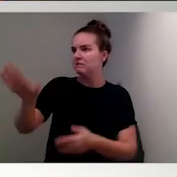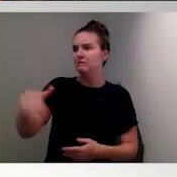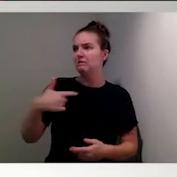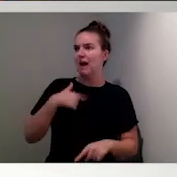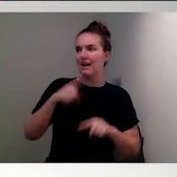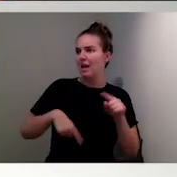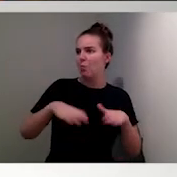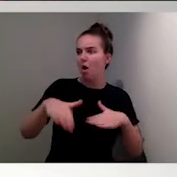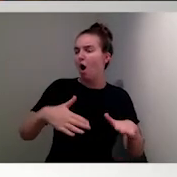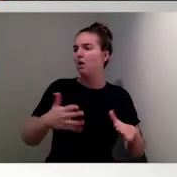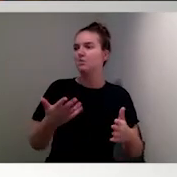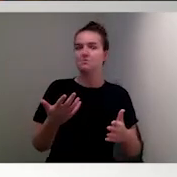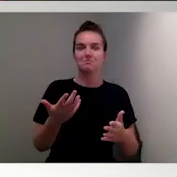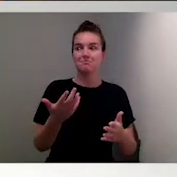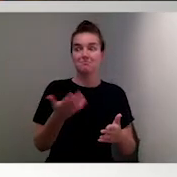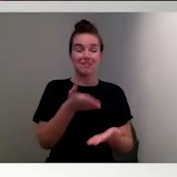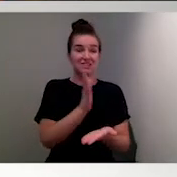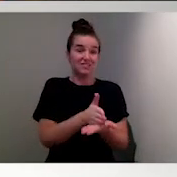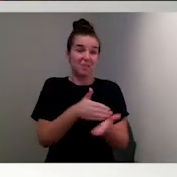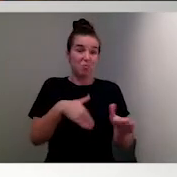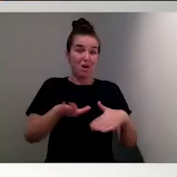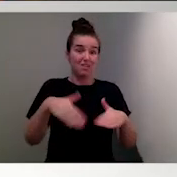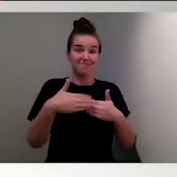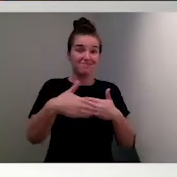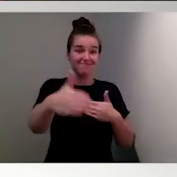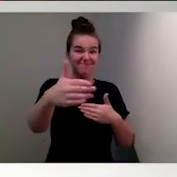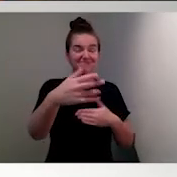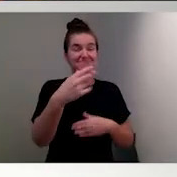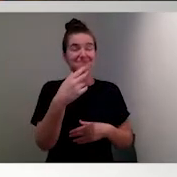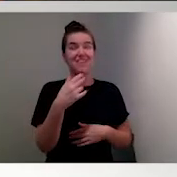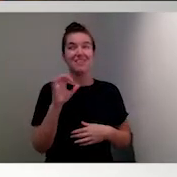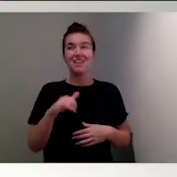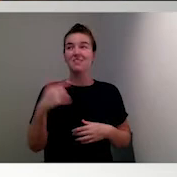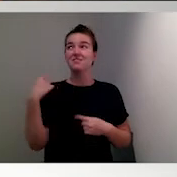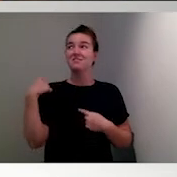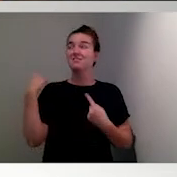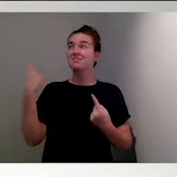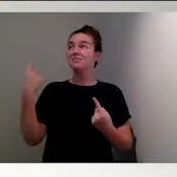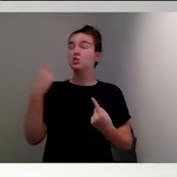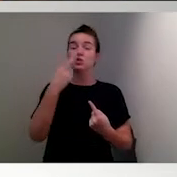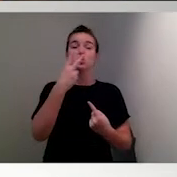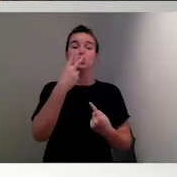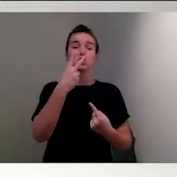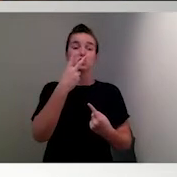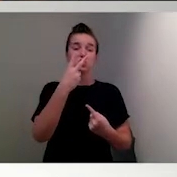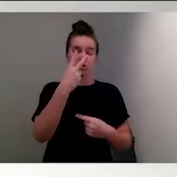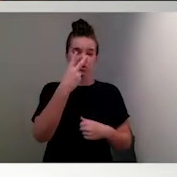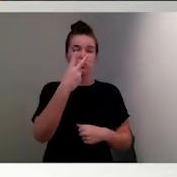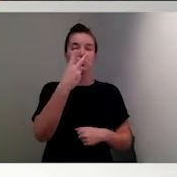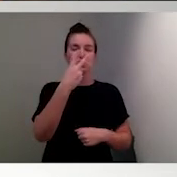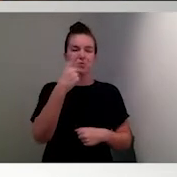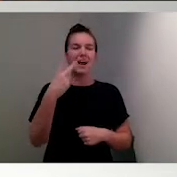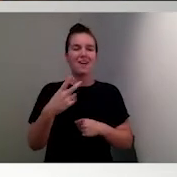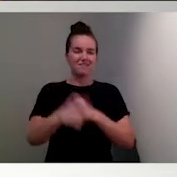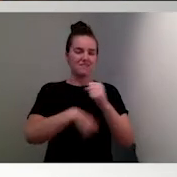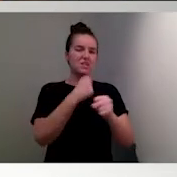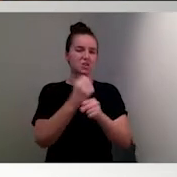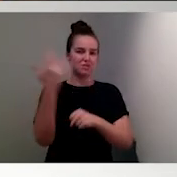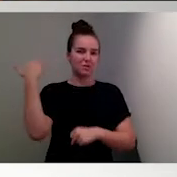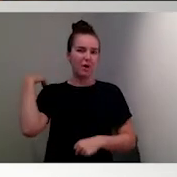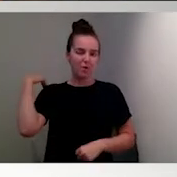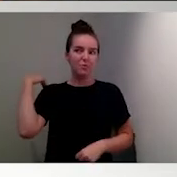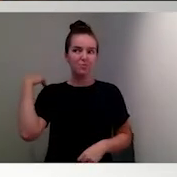about 2.5 years ago. And it's been quite an adventure, and I've had more losses since then,